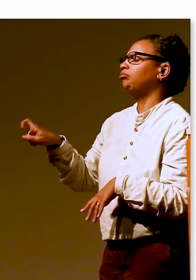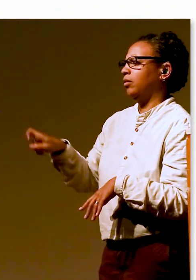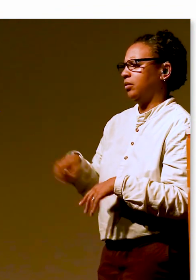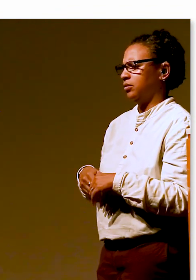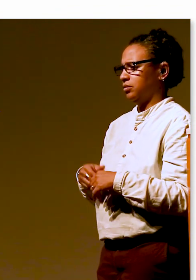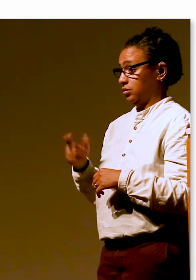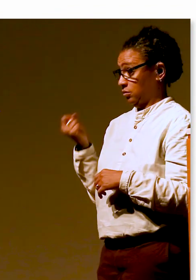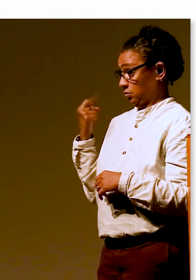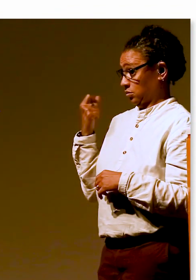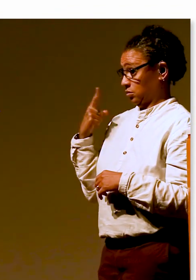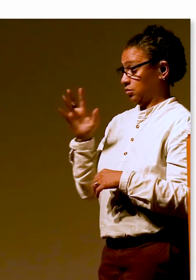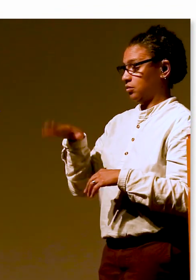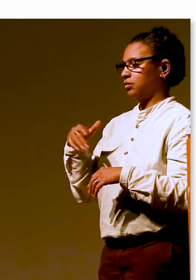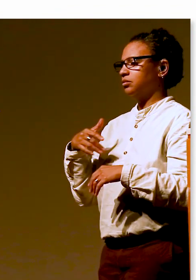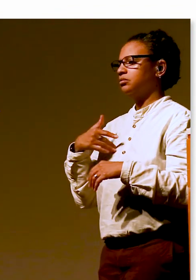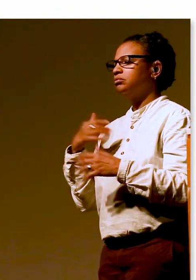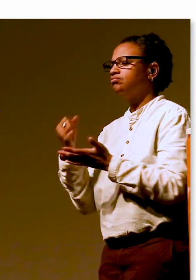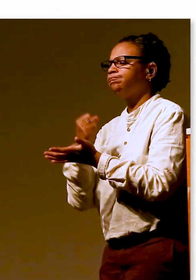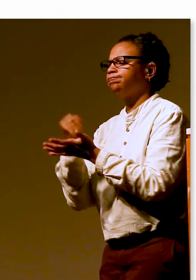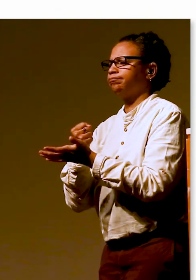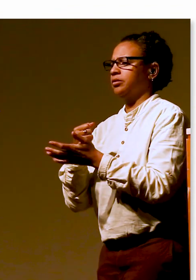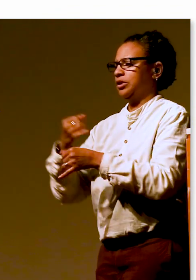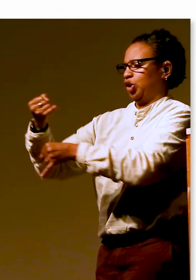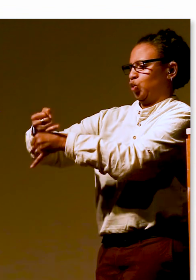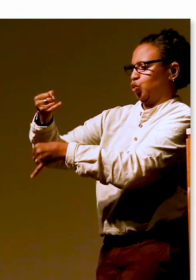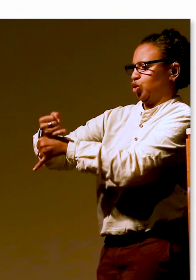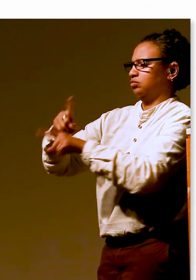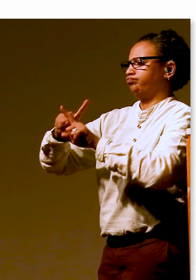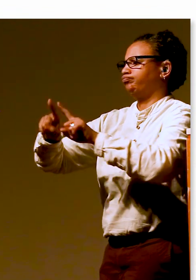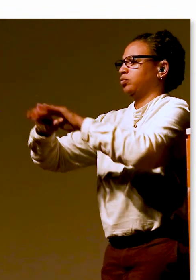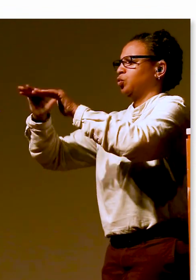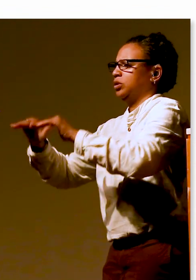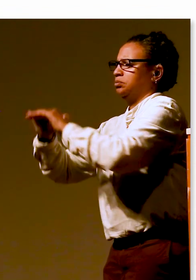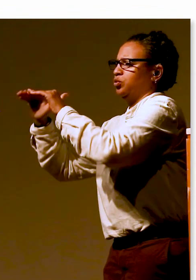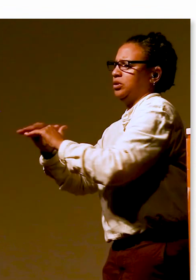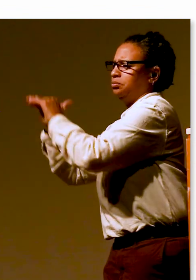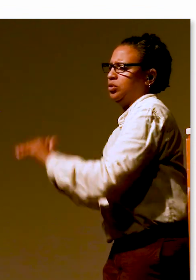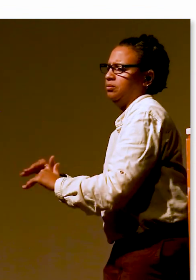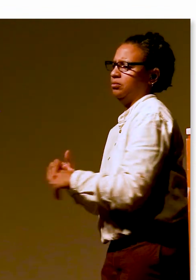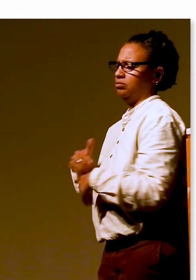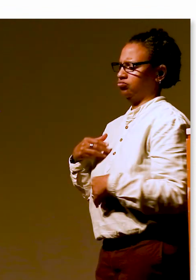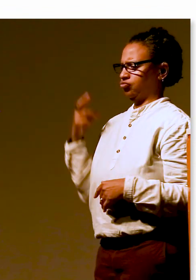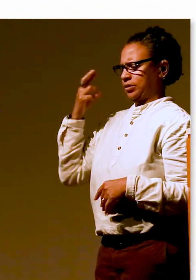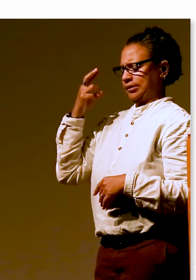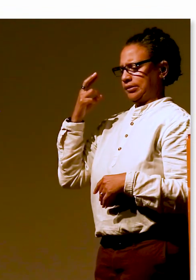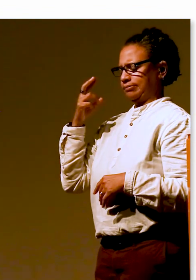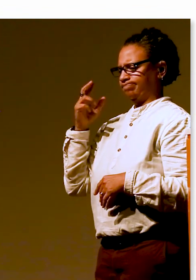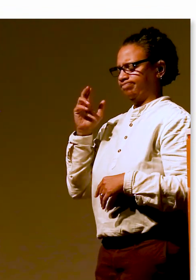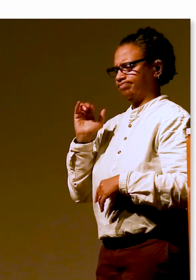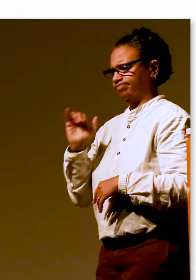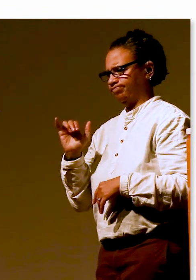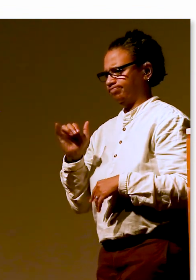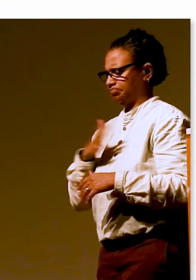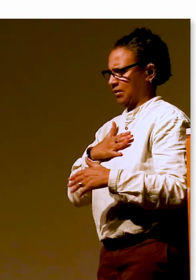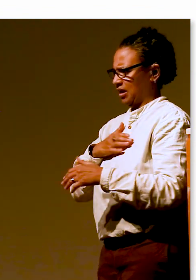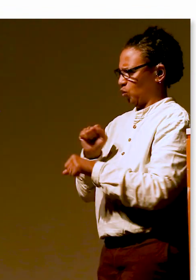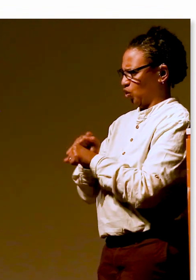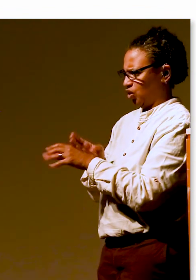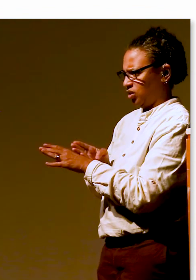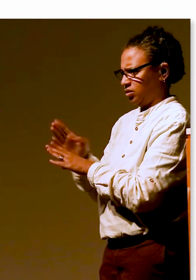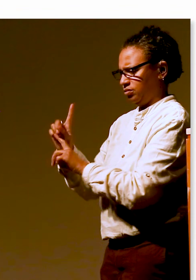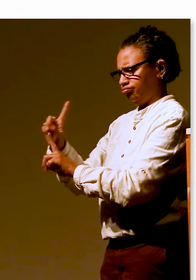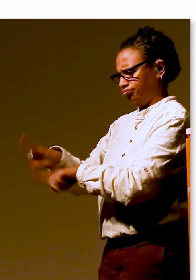institutional spaces, now I'm like freelance and doing my own thing and kind of can say what I want sometimes. But for so much of my career, you know,